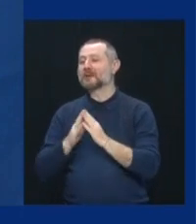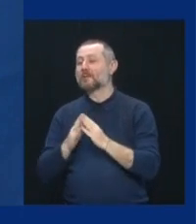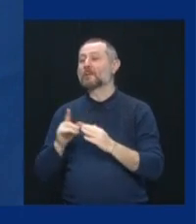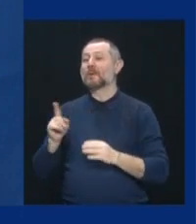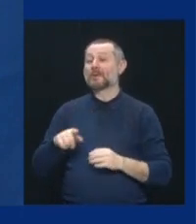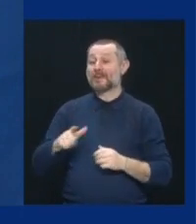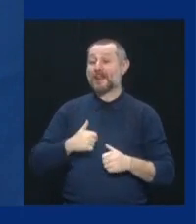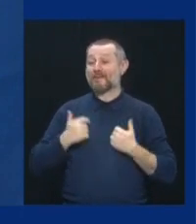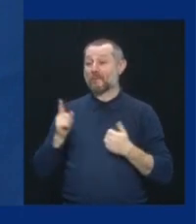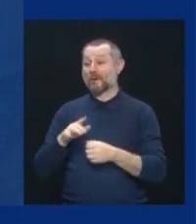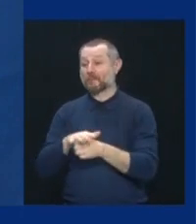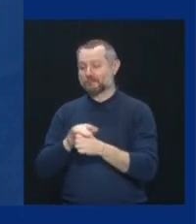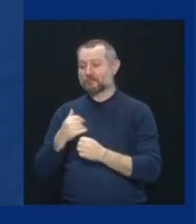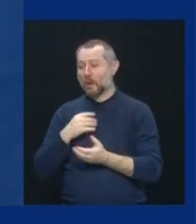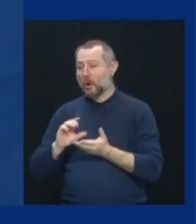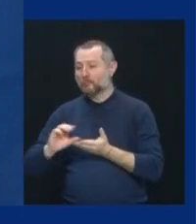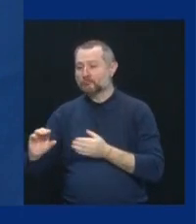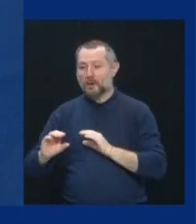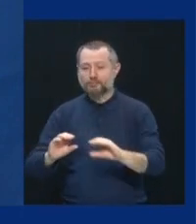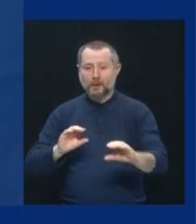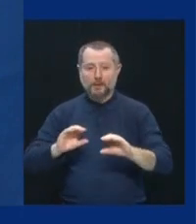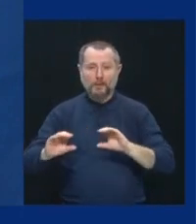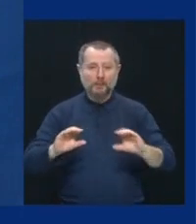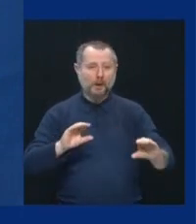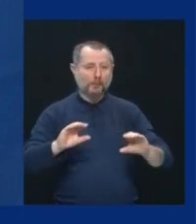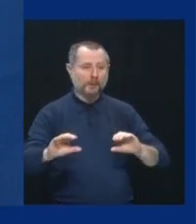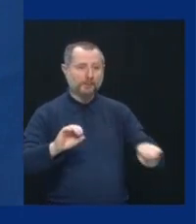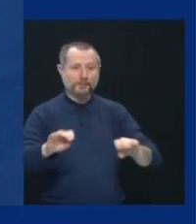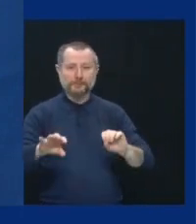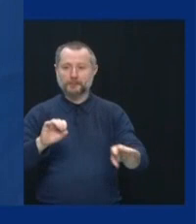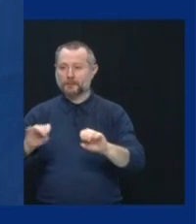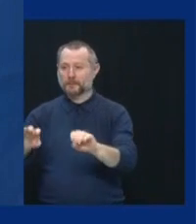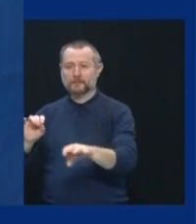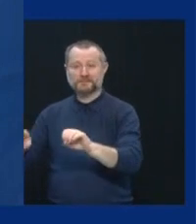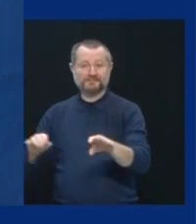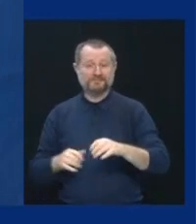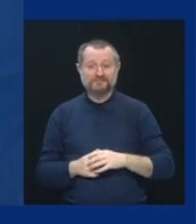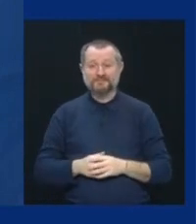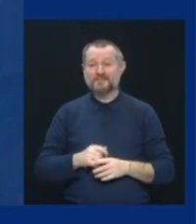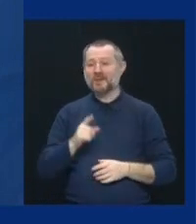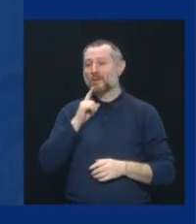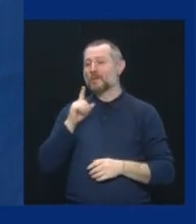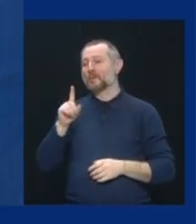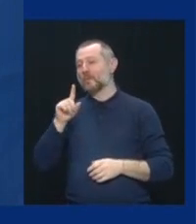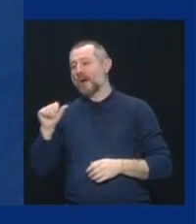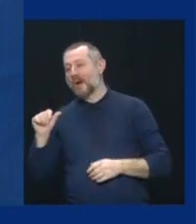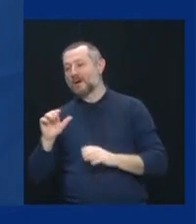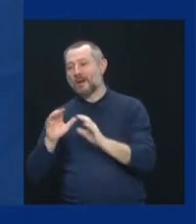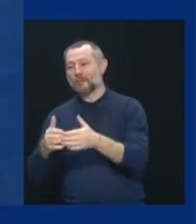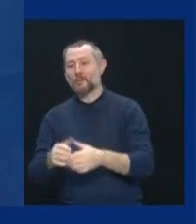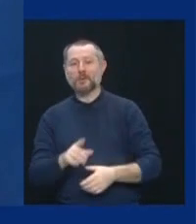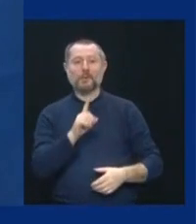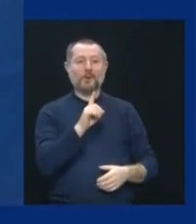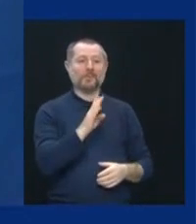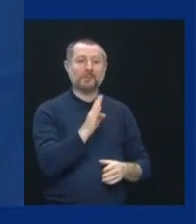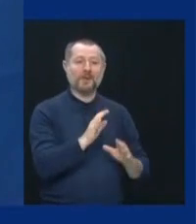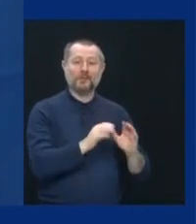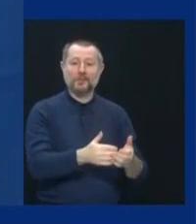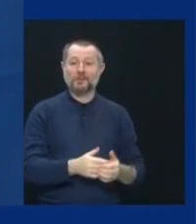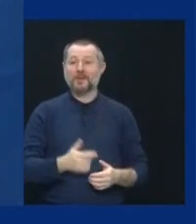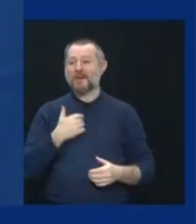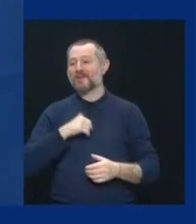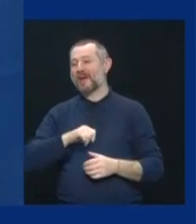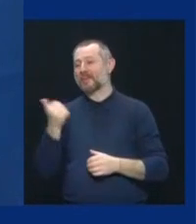that is eligible for the vaccine, 1A, 1B, comorbidities, et cetera.